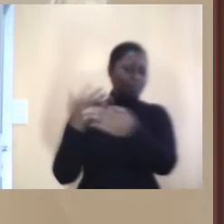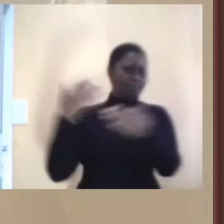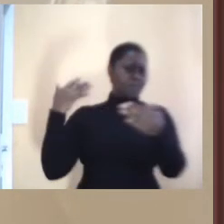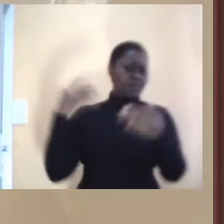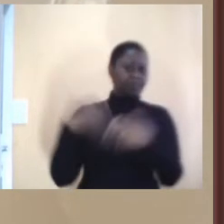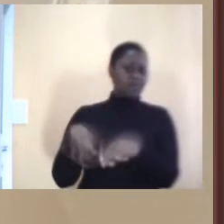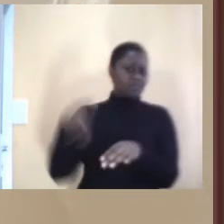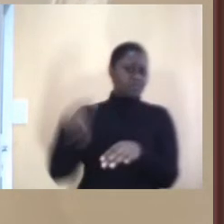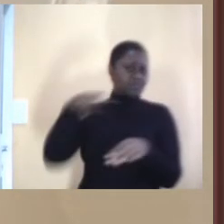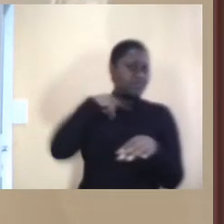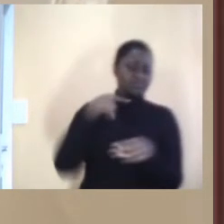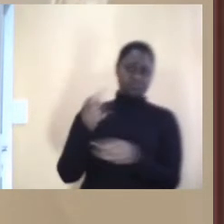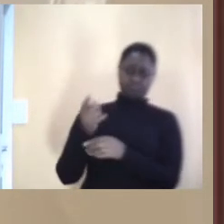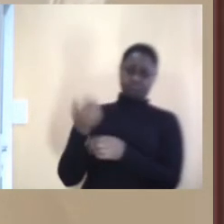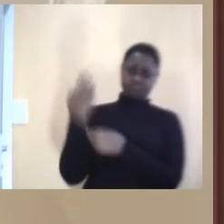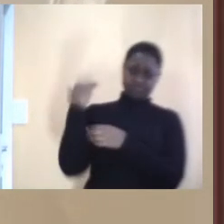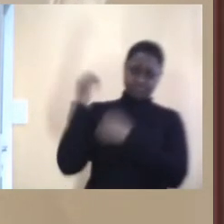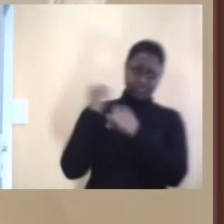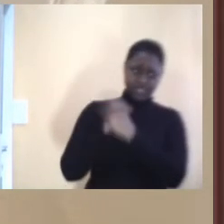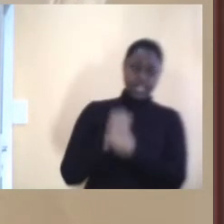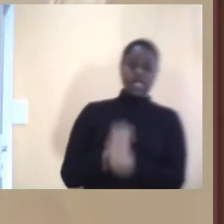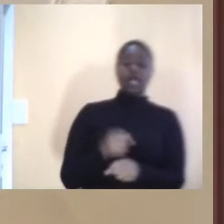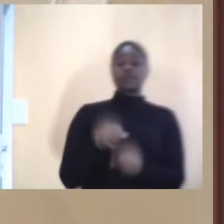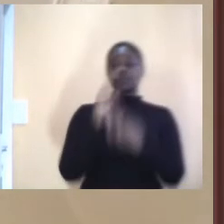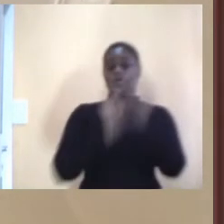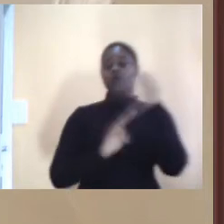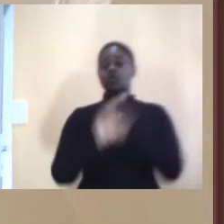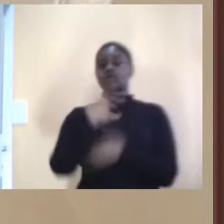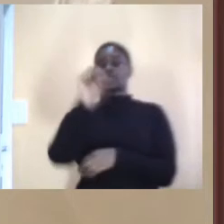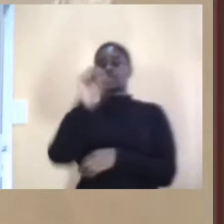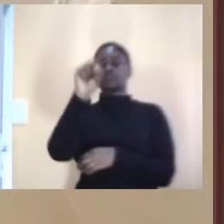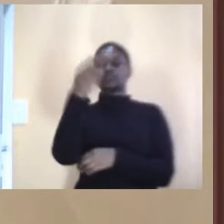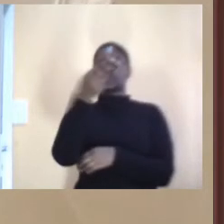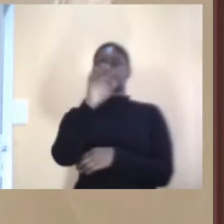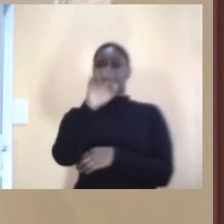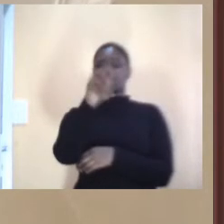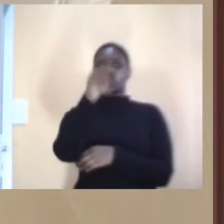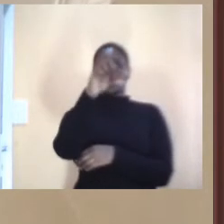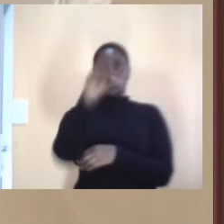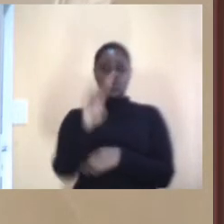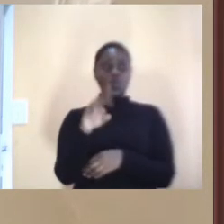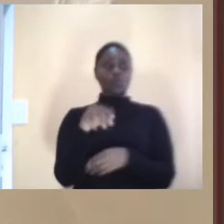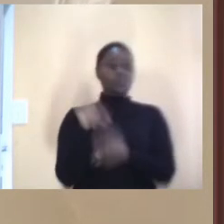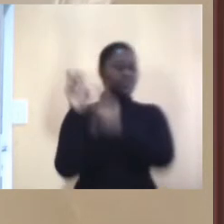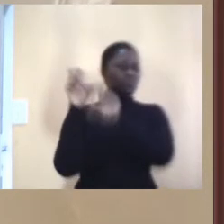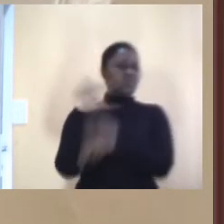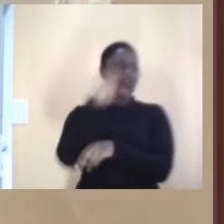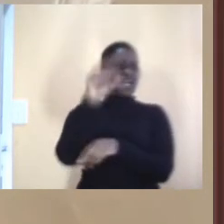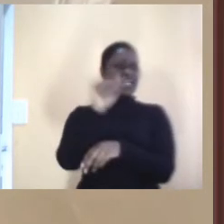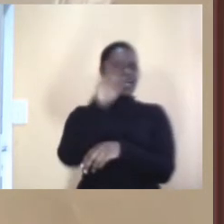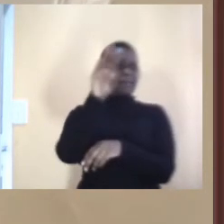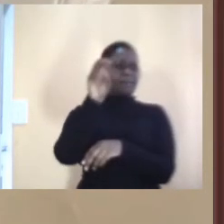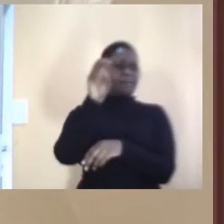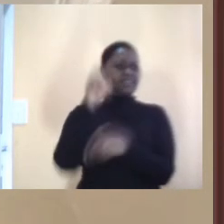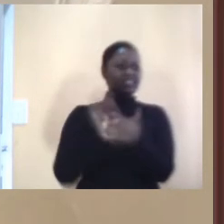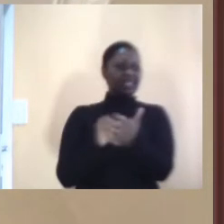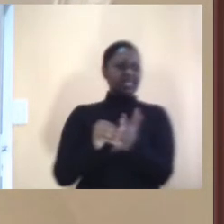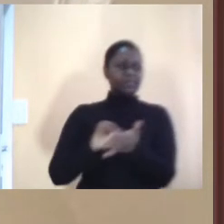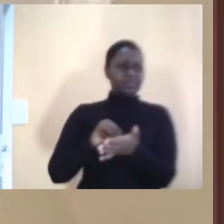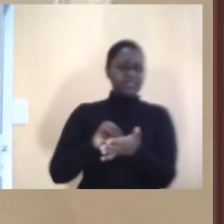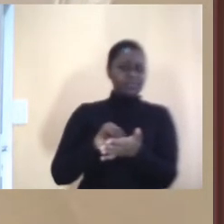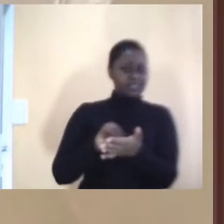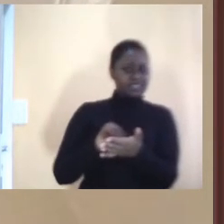Mshengu has mentioned that we have spoken about the issue of cannabis, but the offtake agreements has already been sealed and signed